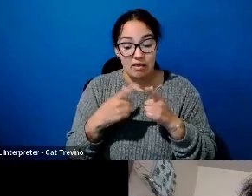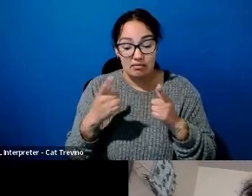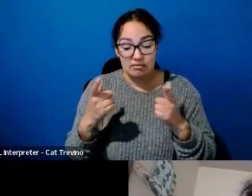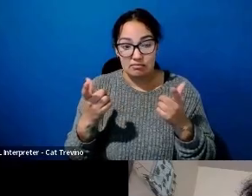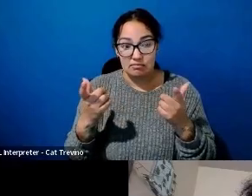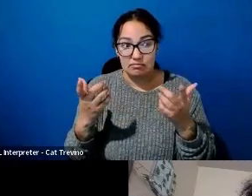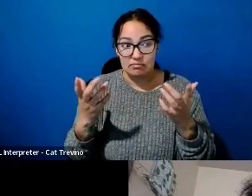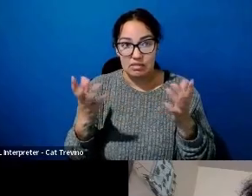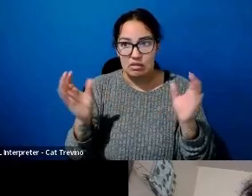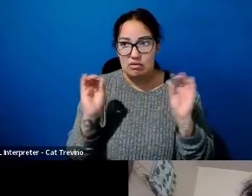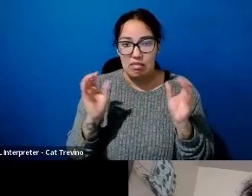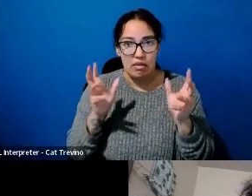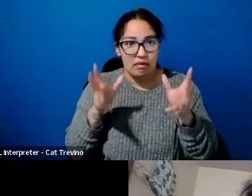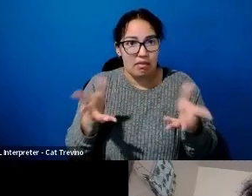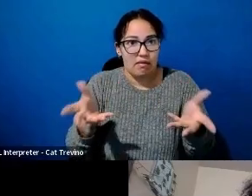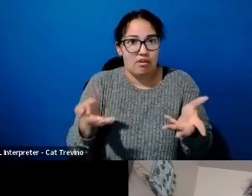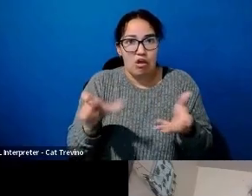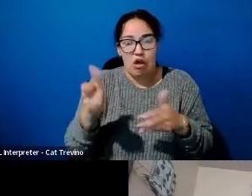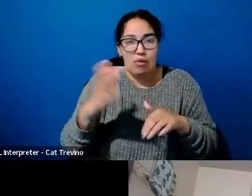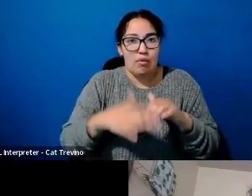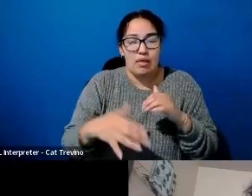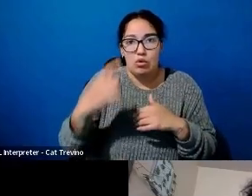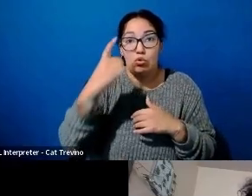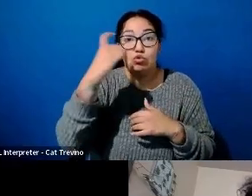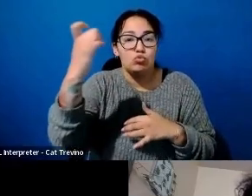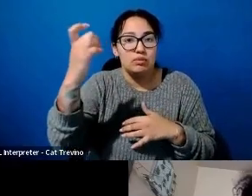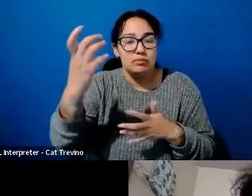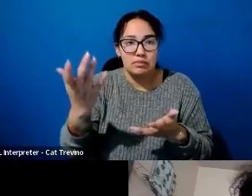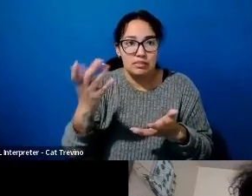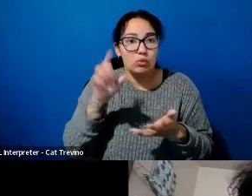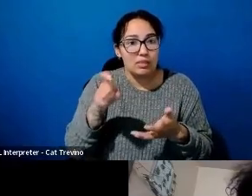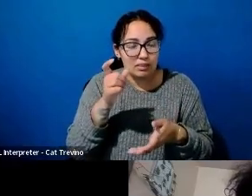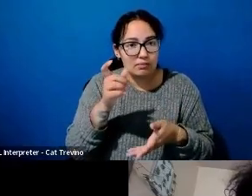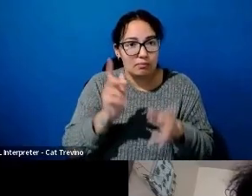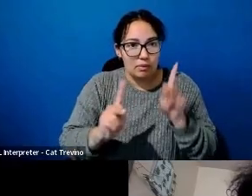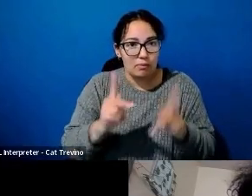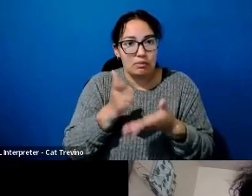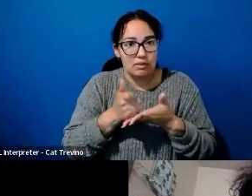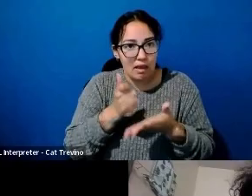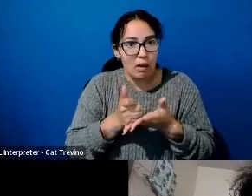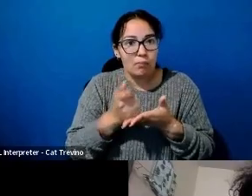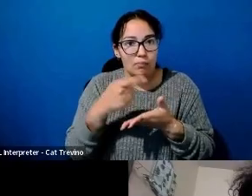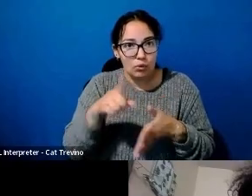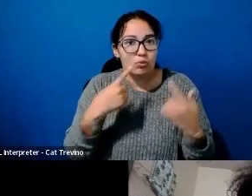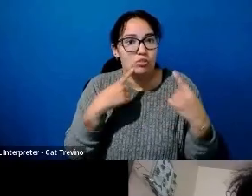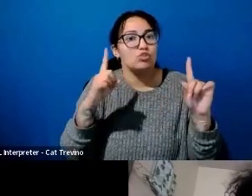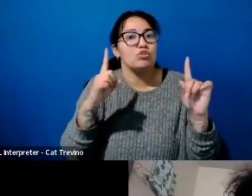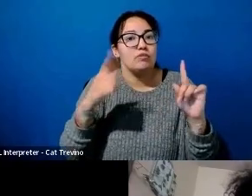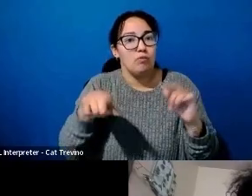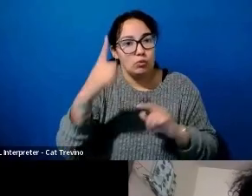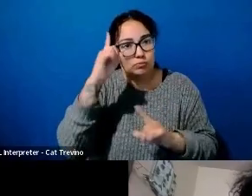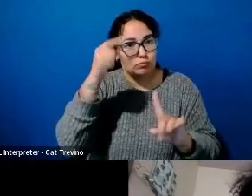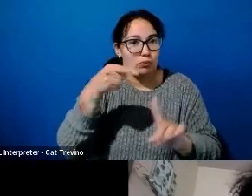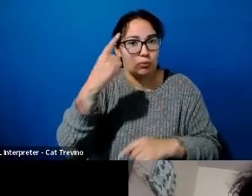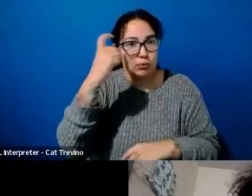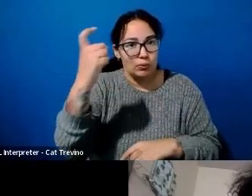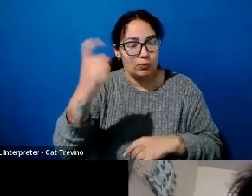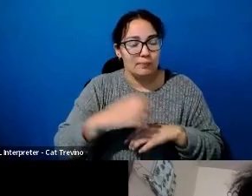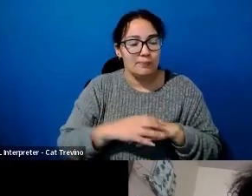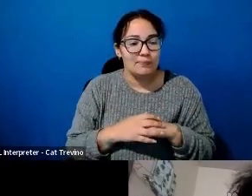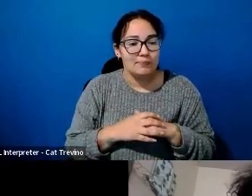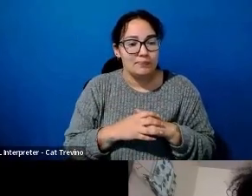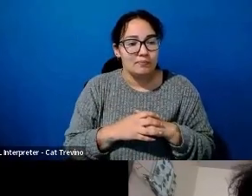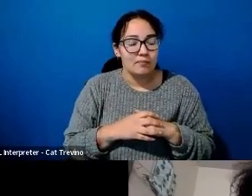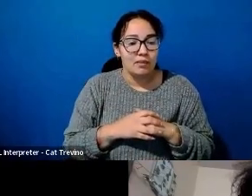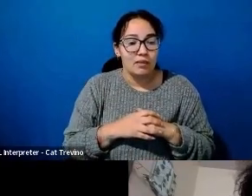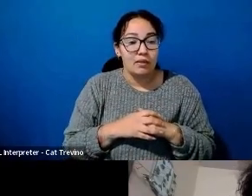anything other than your dreams. And you need people to help you to get to your dreams. We want to